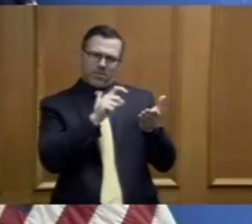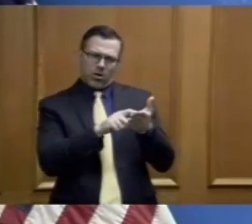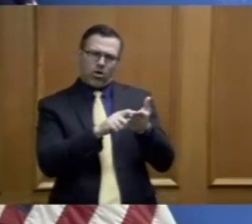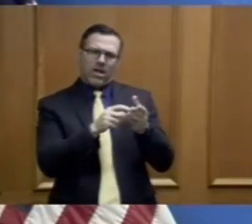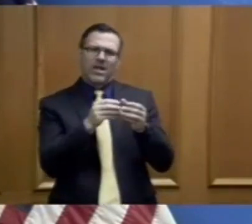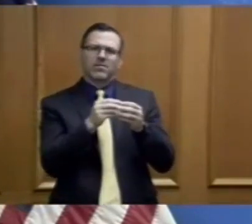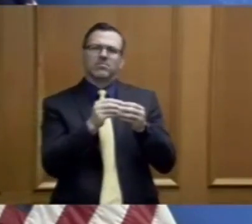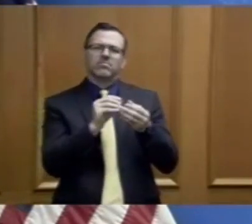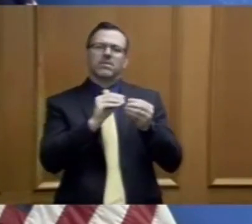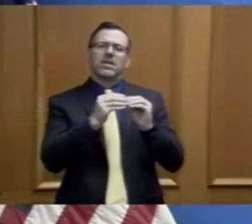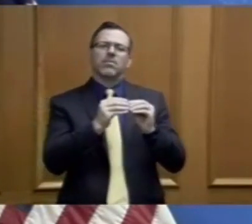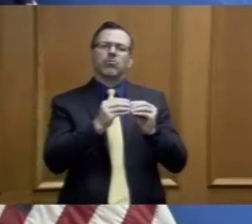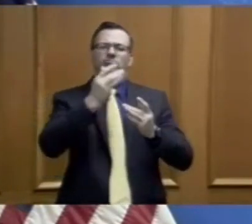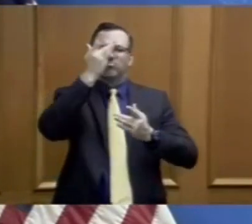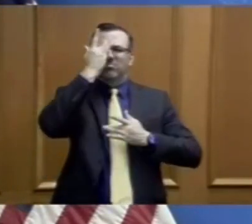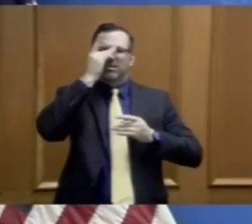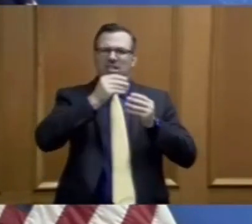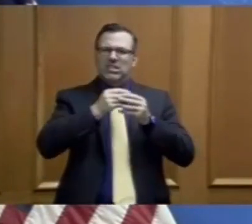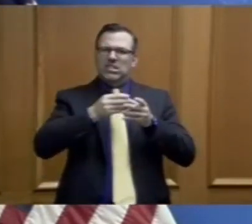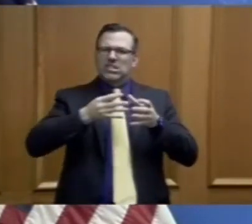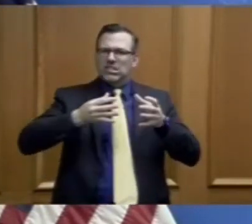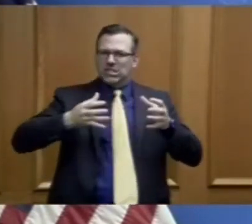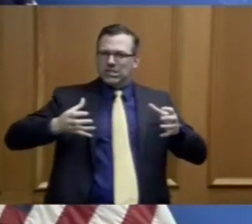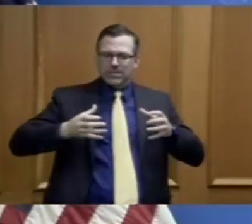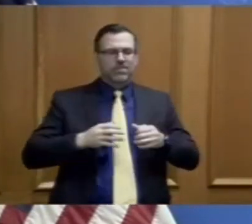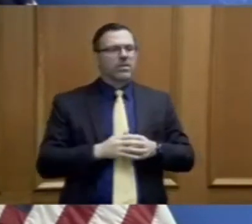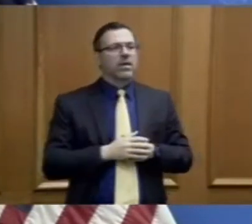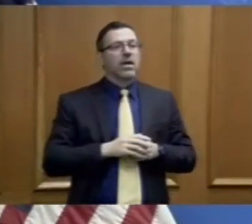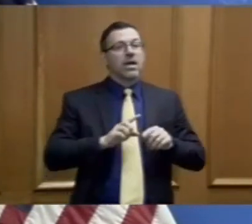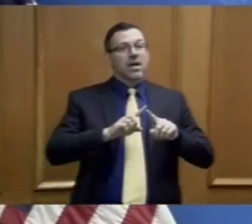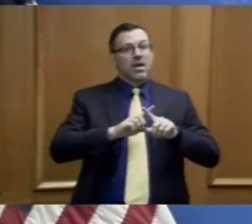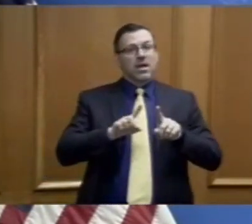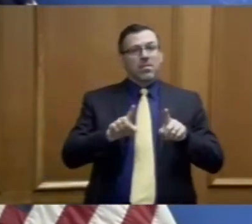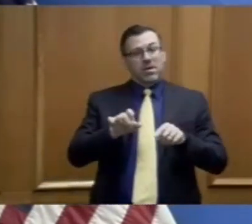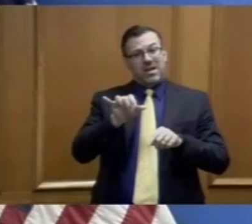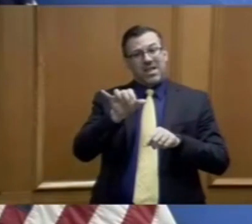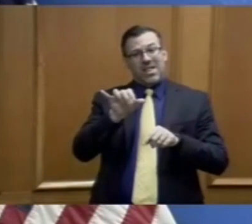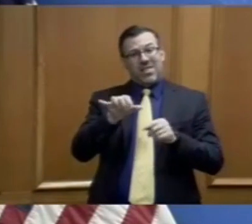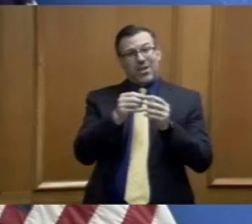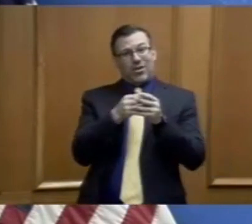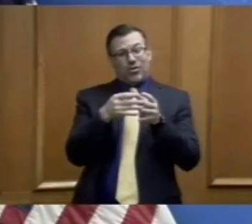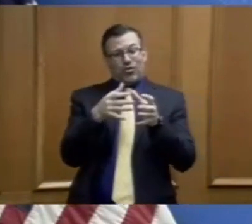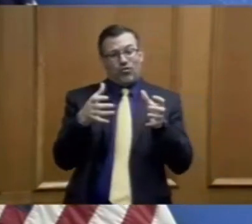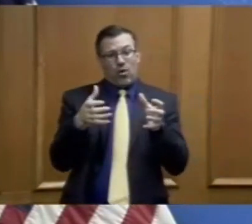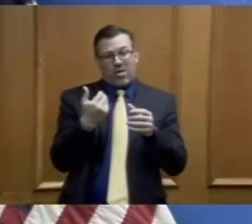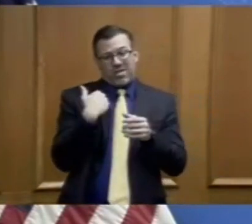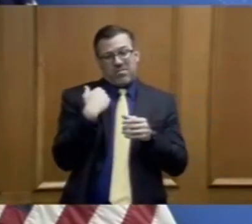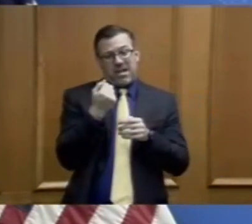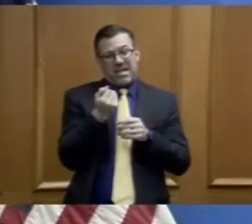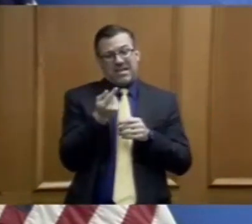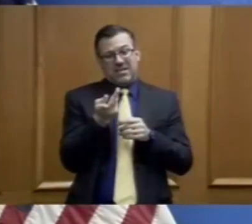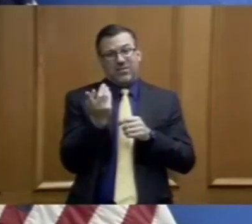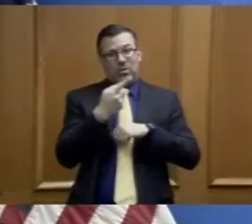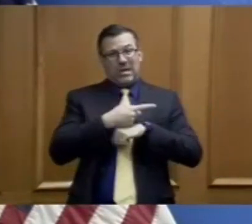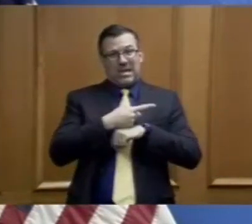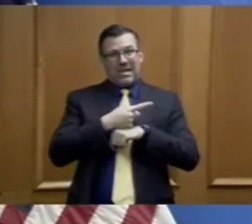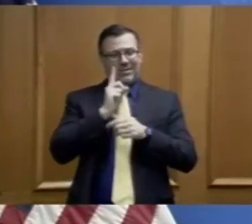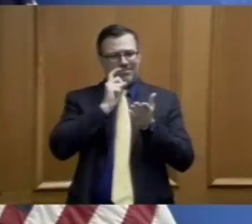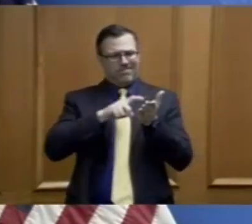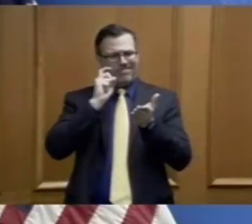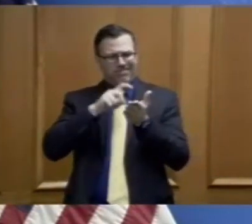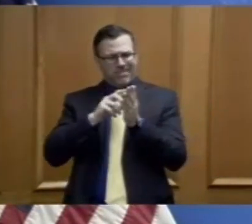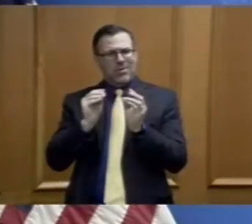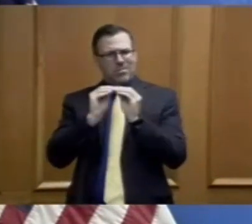rate as one of the metrics to reopen. But the reality is that that growth rate for the last few days has increased. So